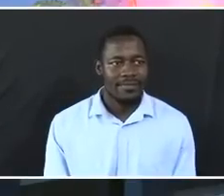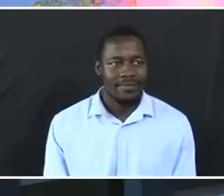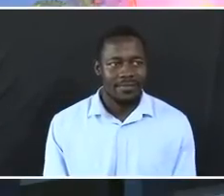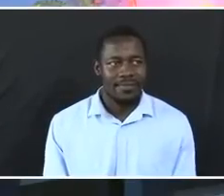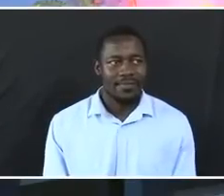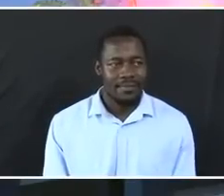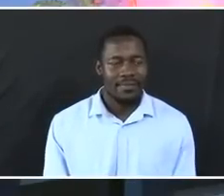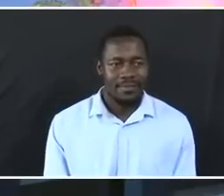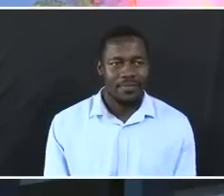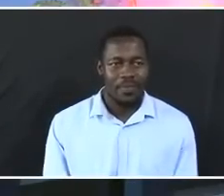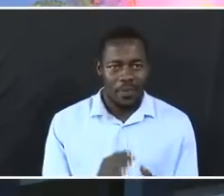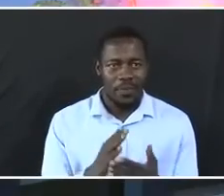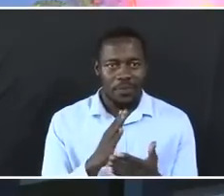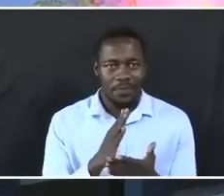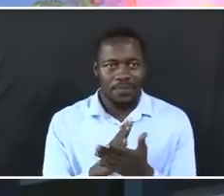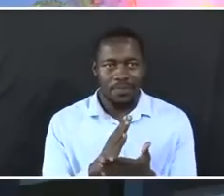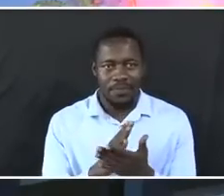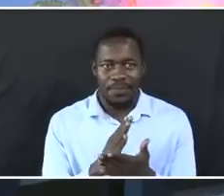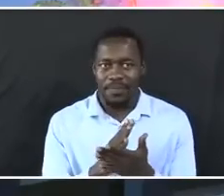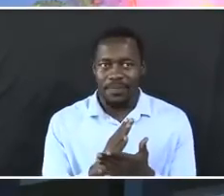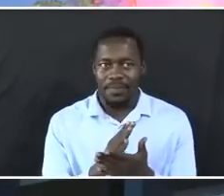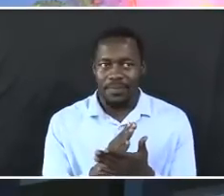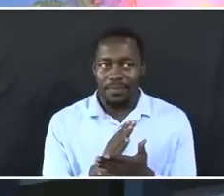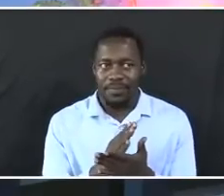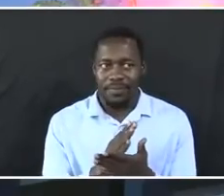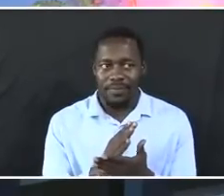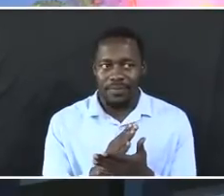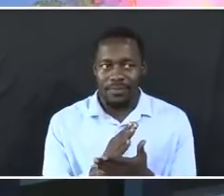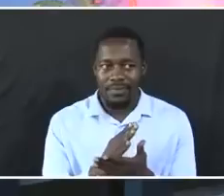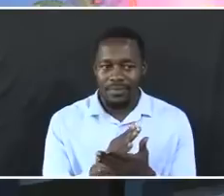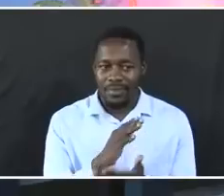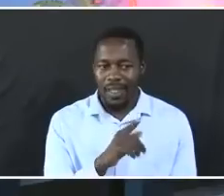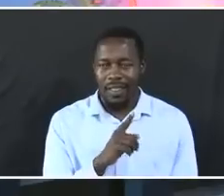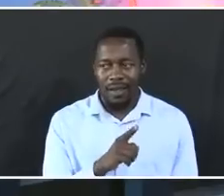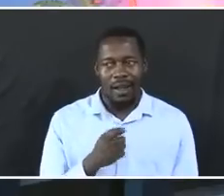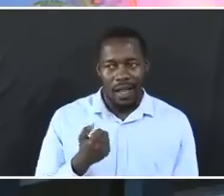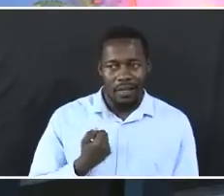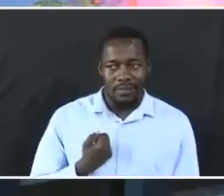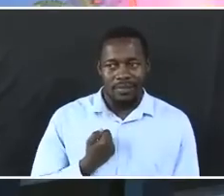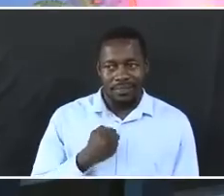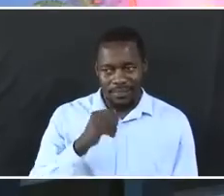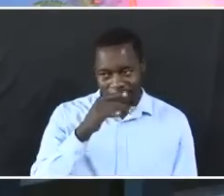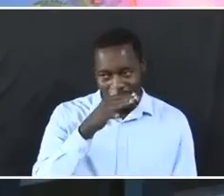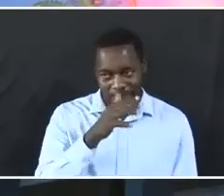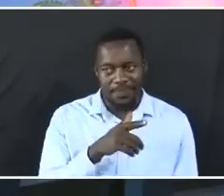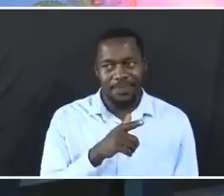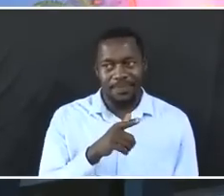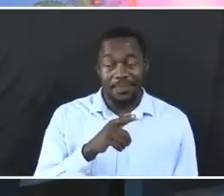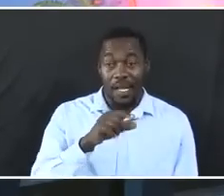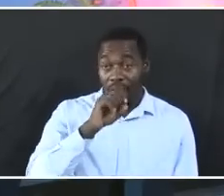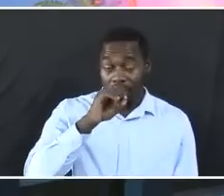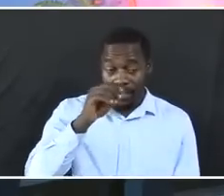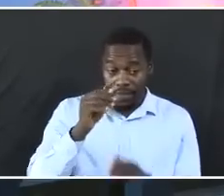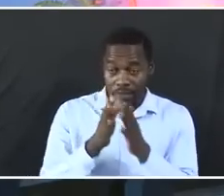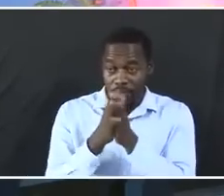was. That guy was a deceiver. I tell you, Jacob even didn't know his